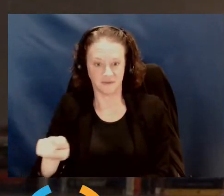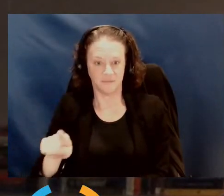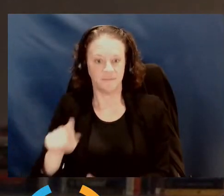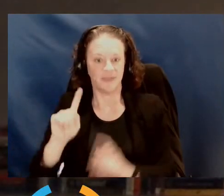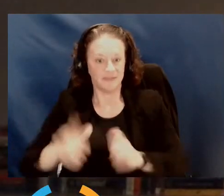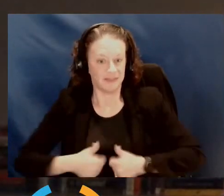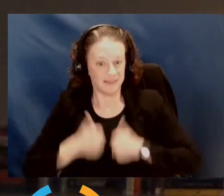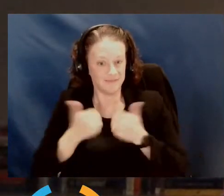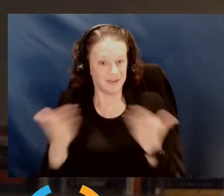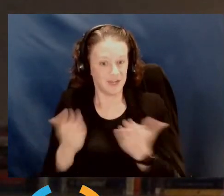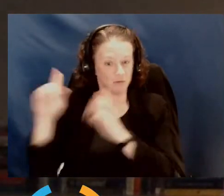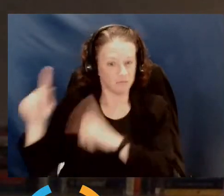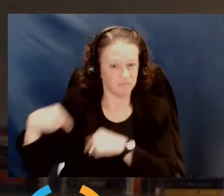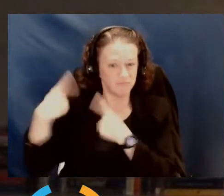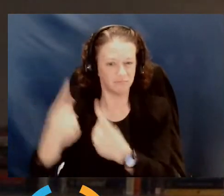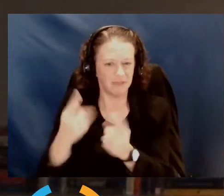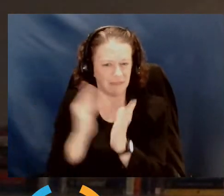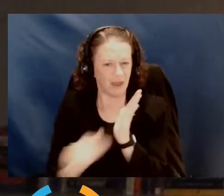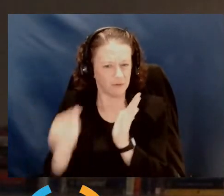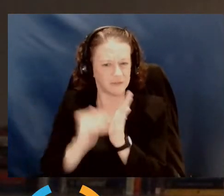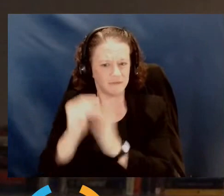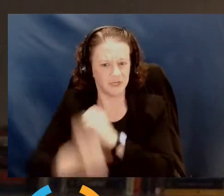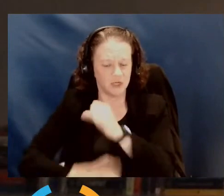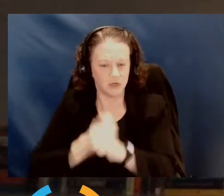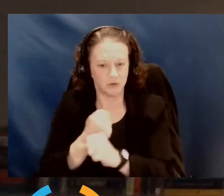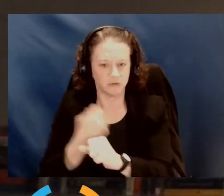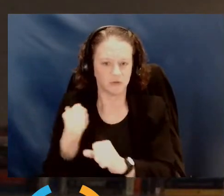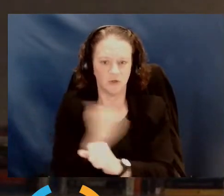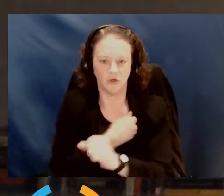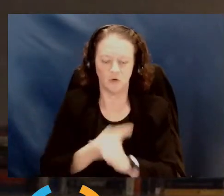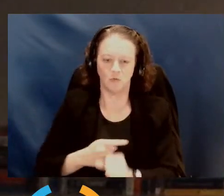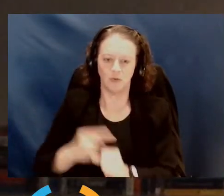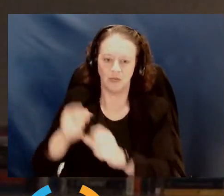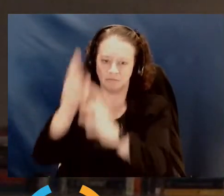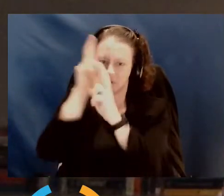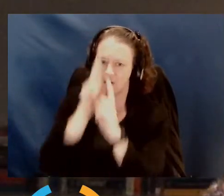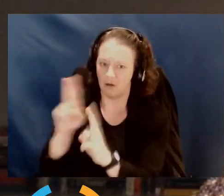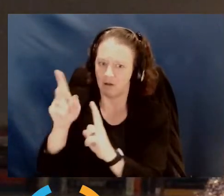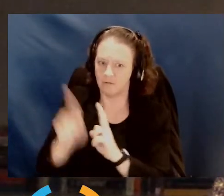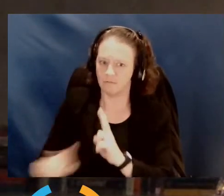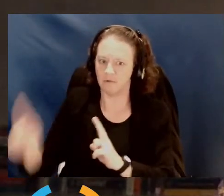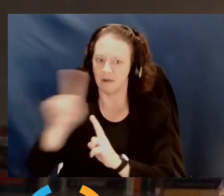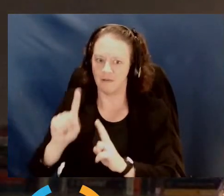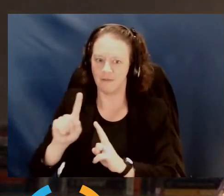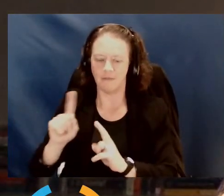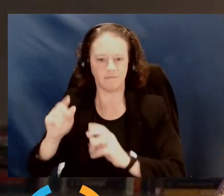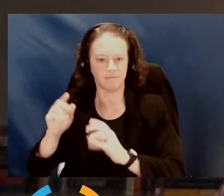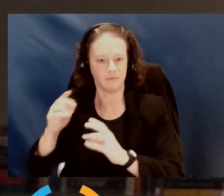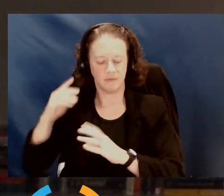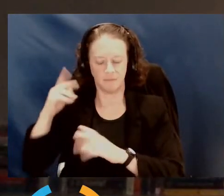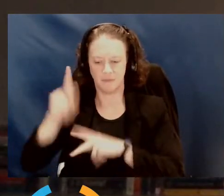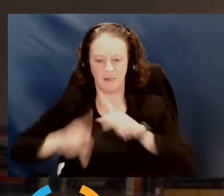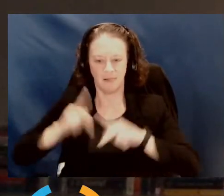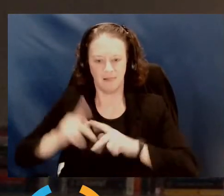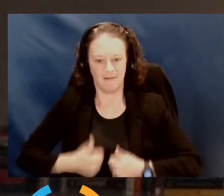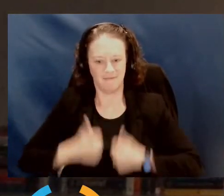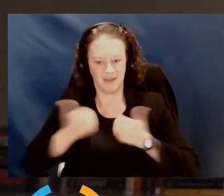land, and we honor the resilience of their ancestors and the hopes of future generations.